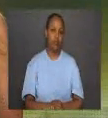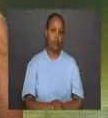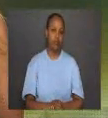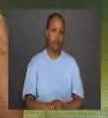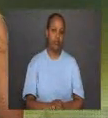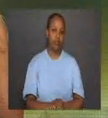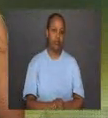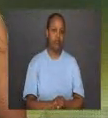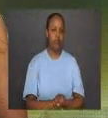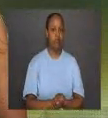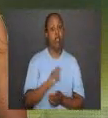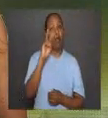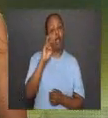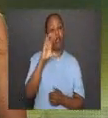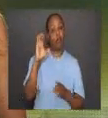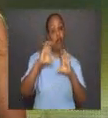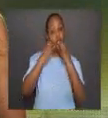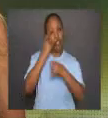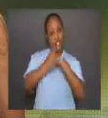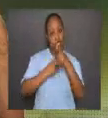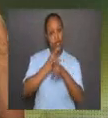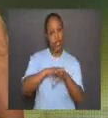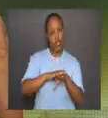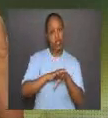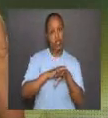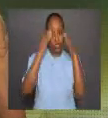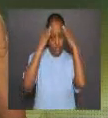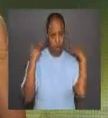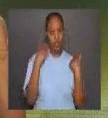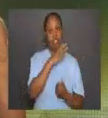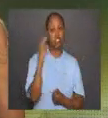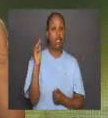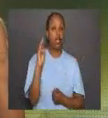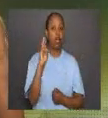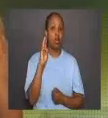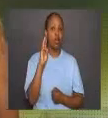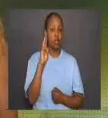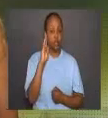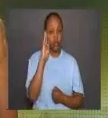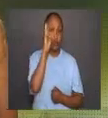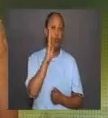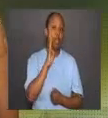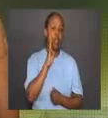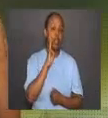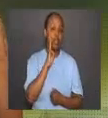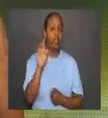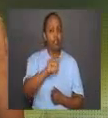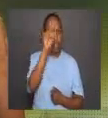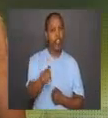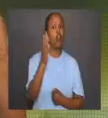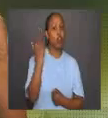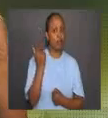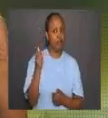Throughout the 20th century, Egypt and Sudan claimed a monopoly on the